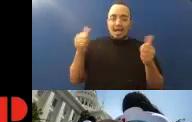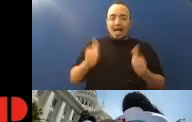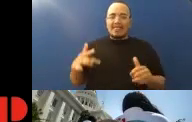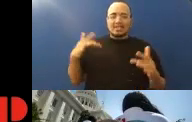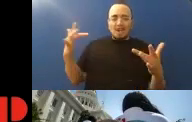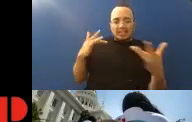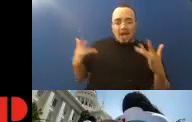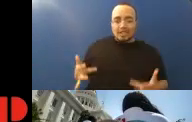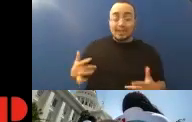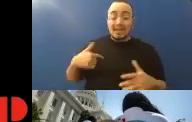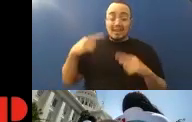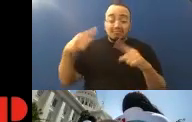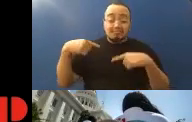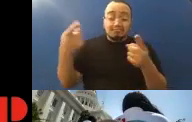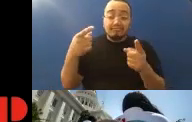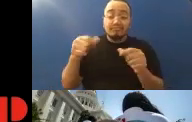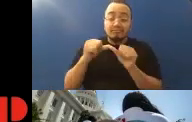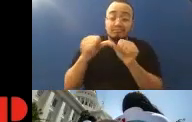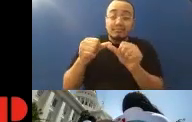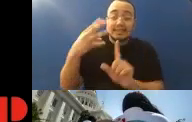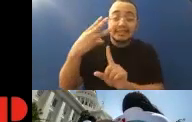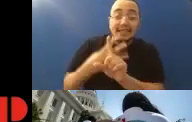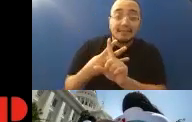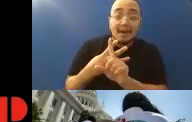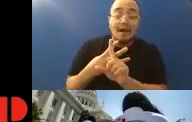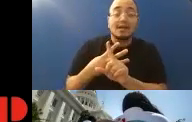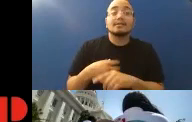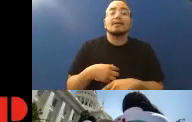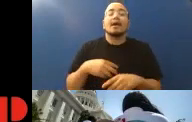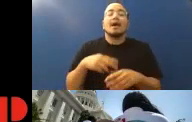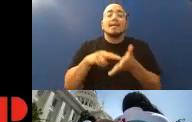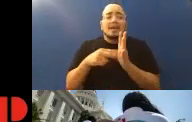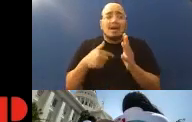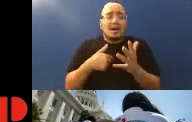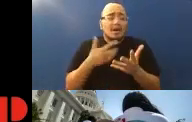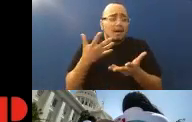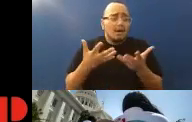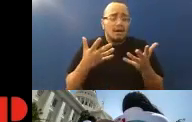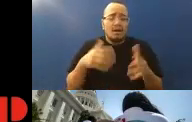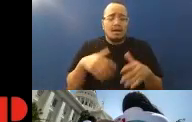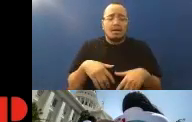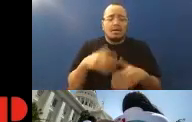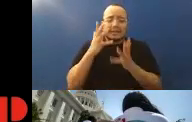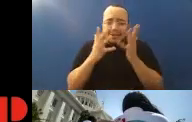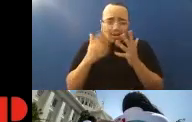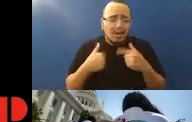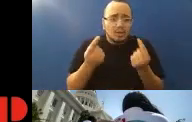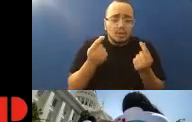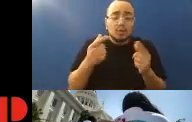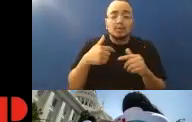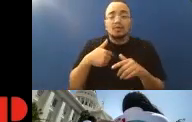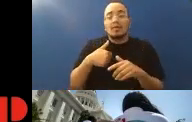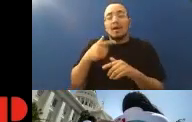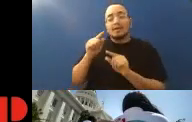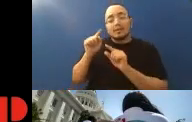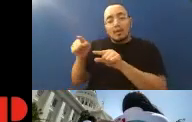for 6 straight months. And I had to go eat lunch in the principal's office. And I'm in sixth grade. And I'm like, why am I being punished? I had